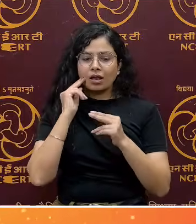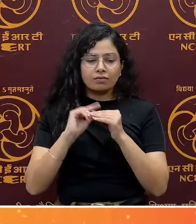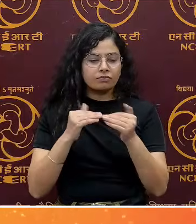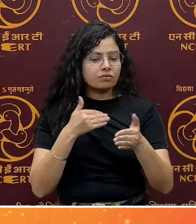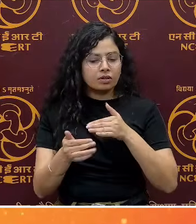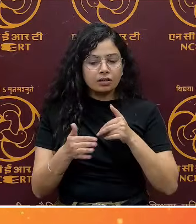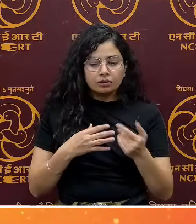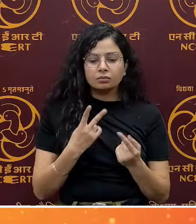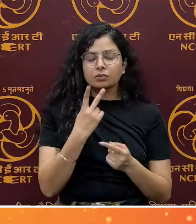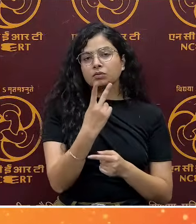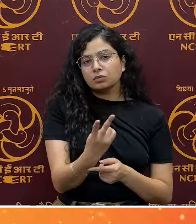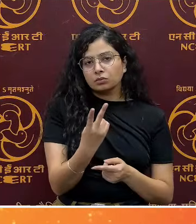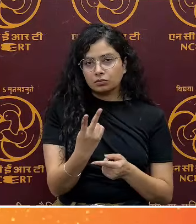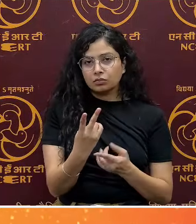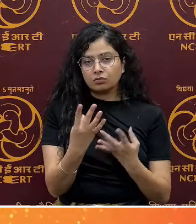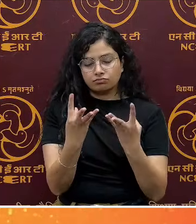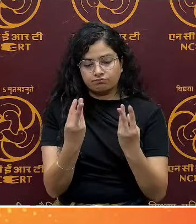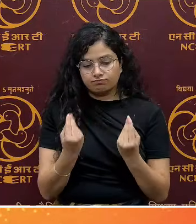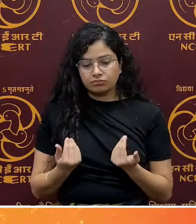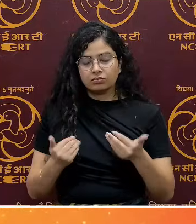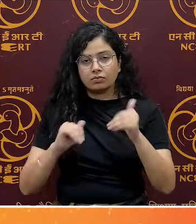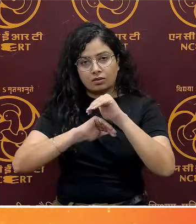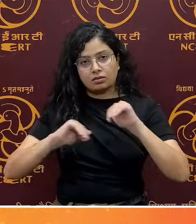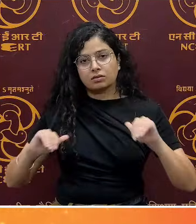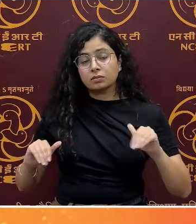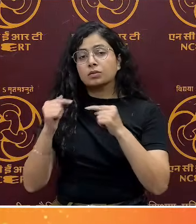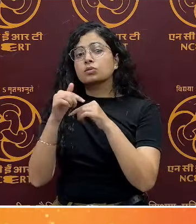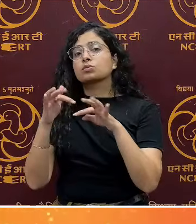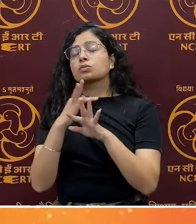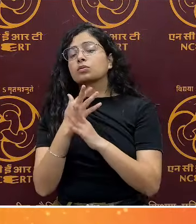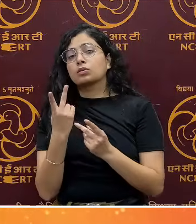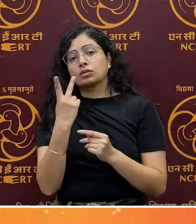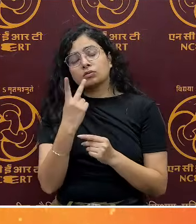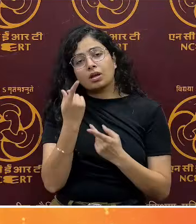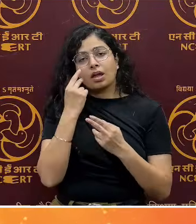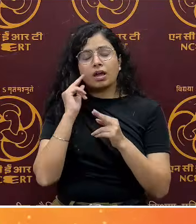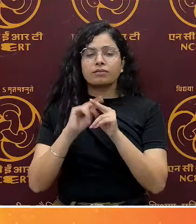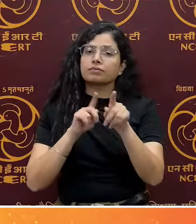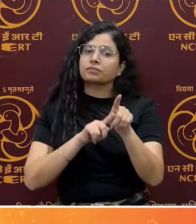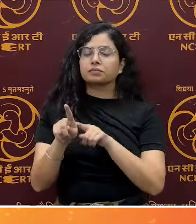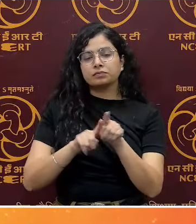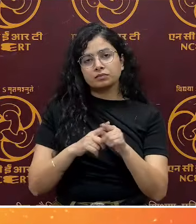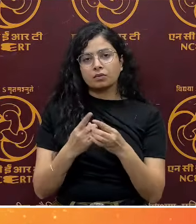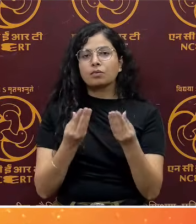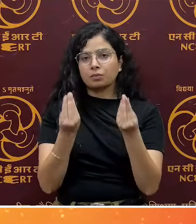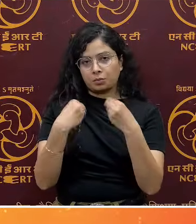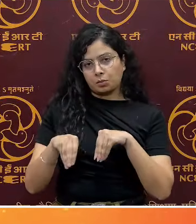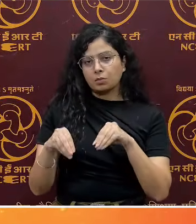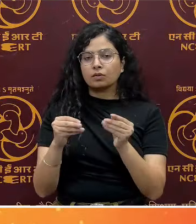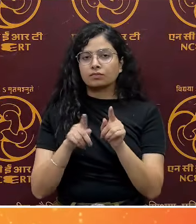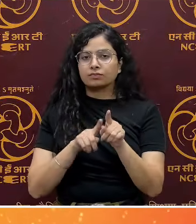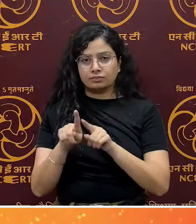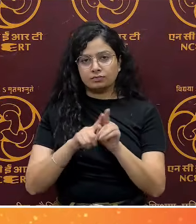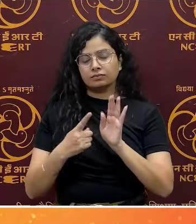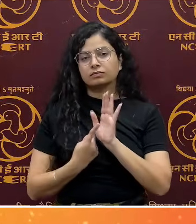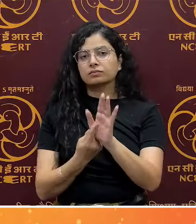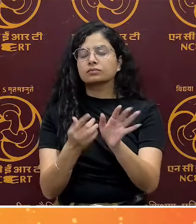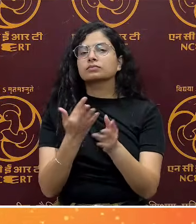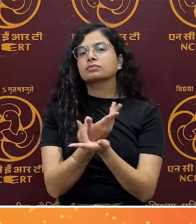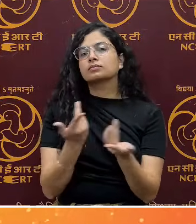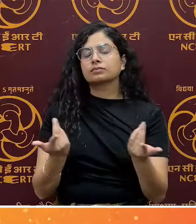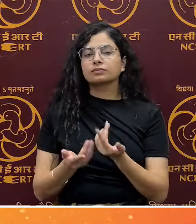9 minus 7 it will be. If we have such sequences, suppose we one more I can take, for